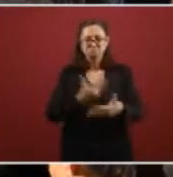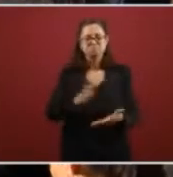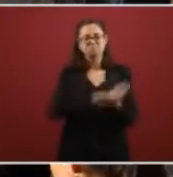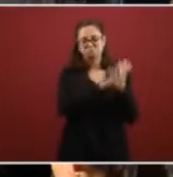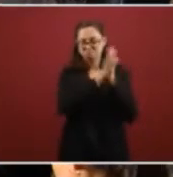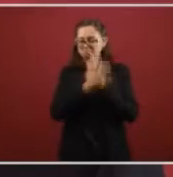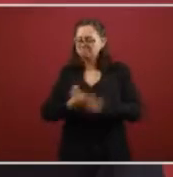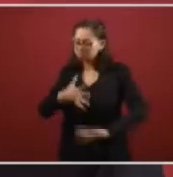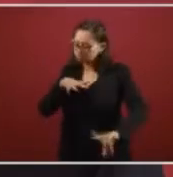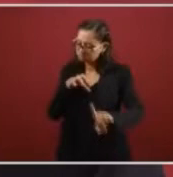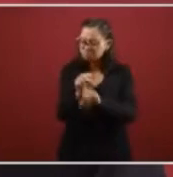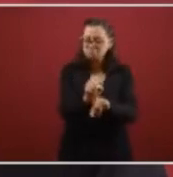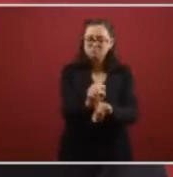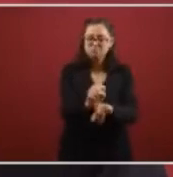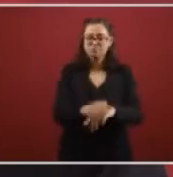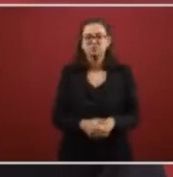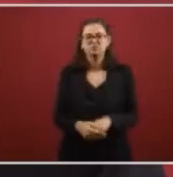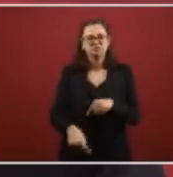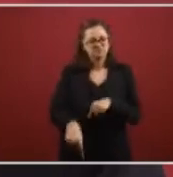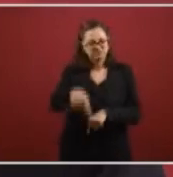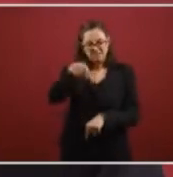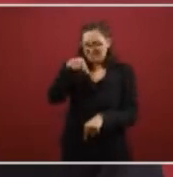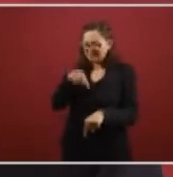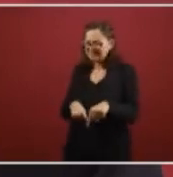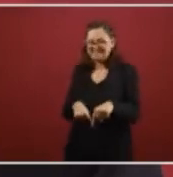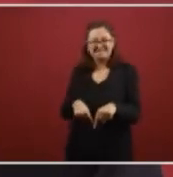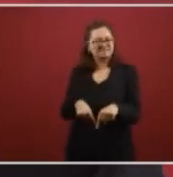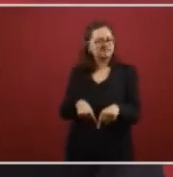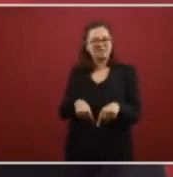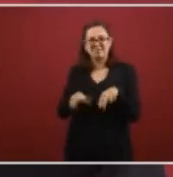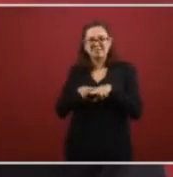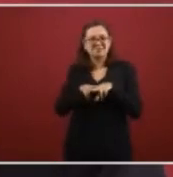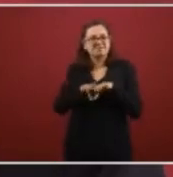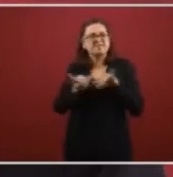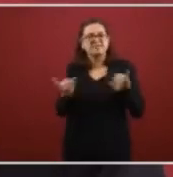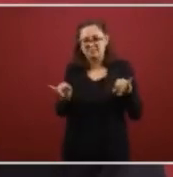related to the purpose